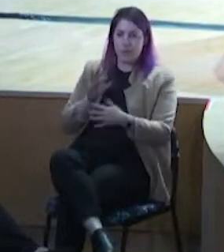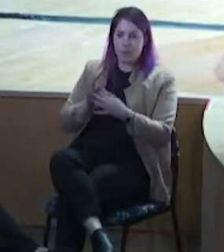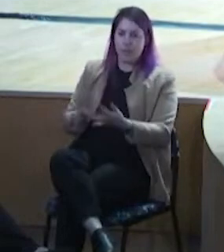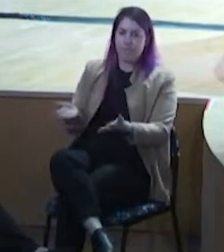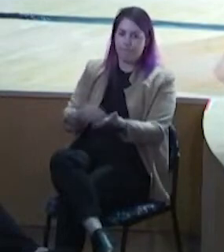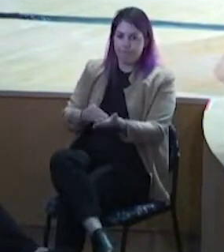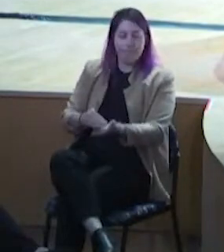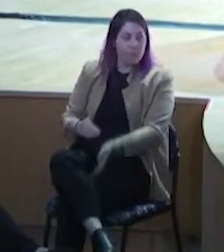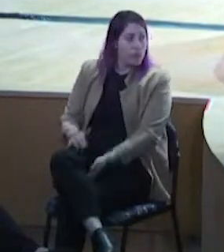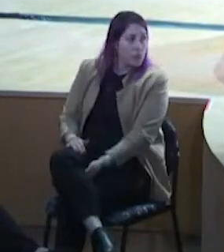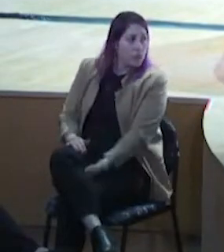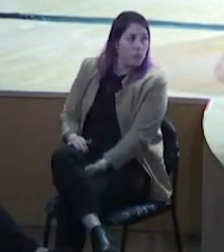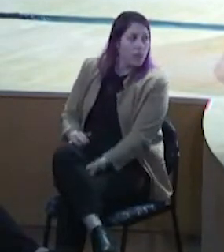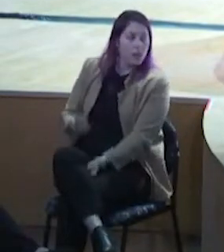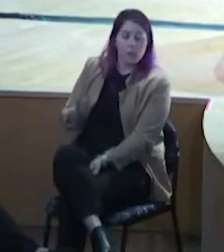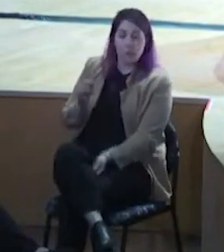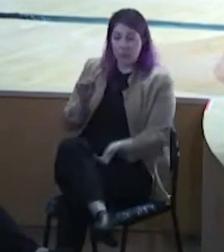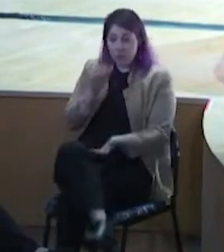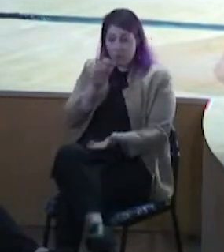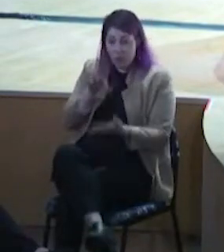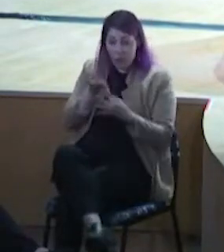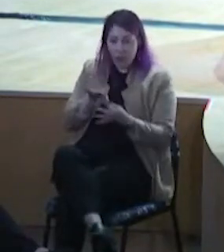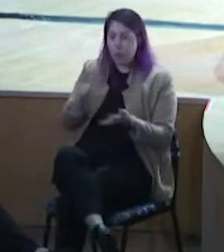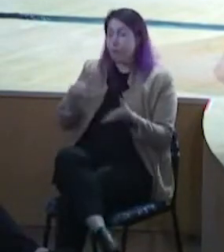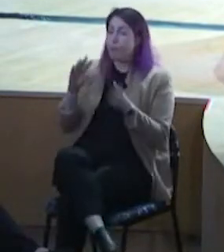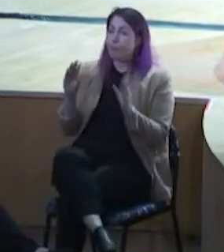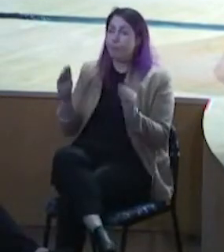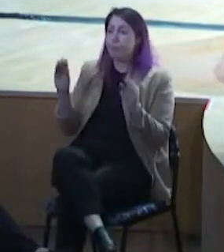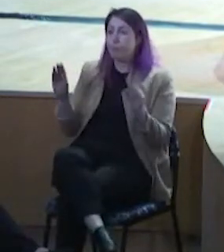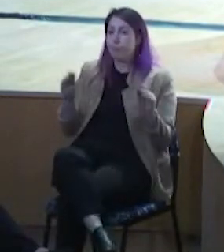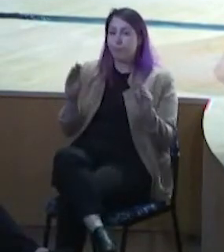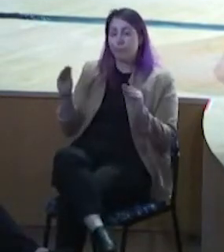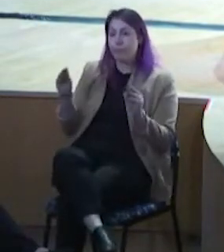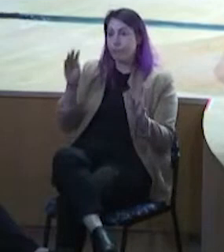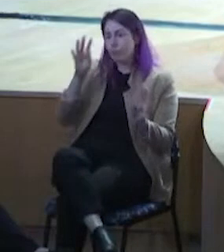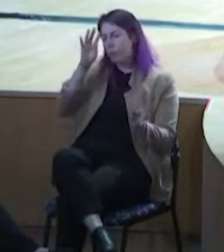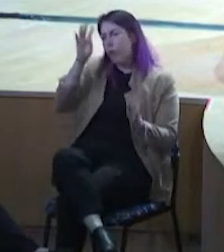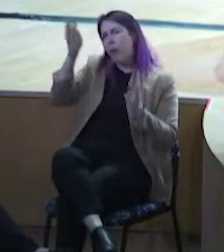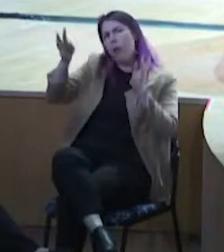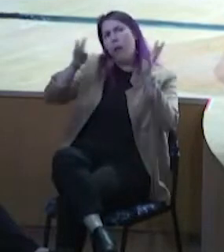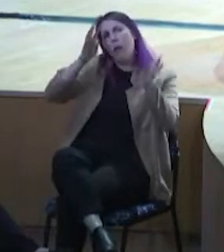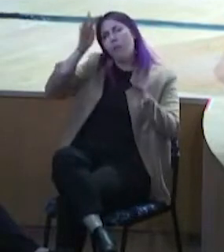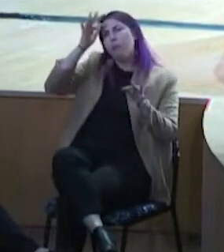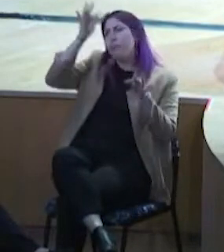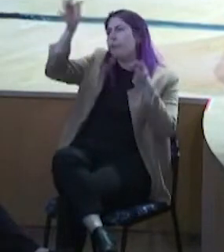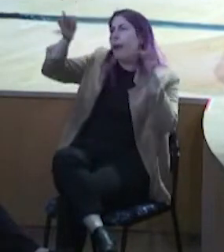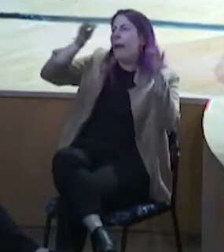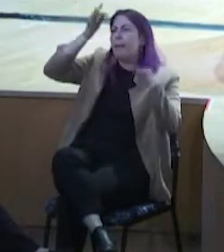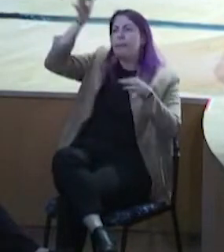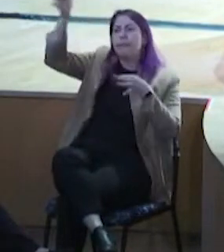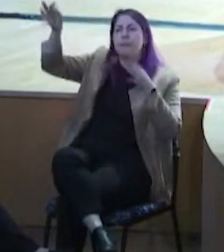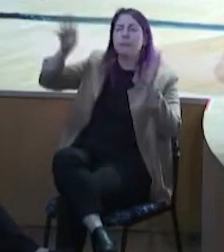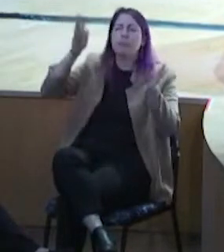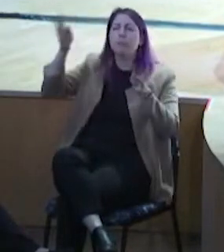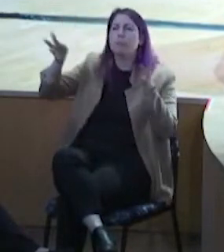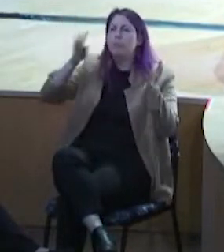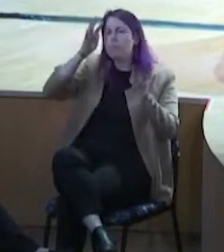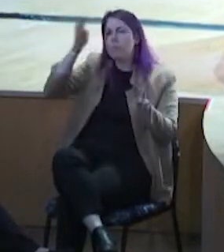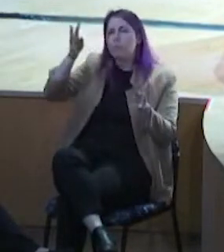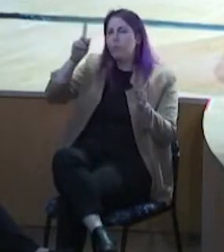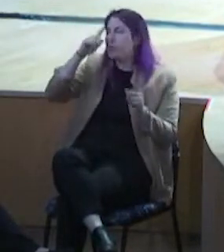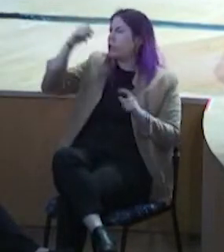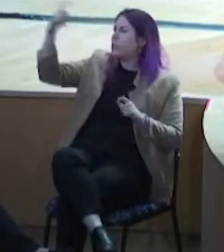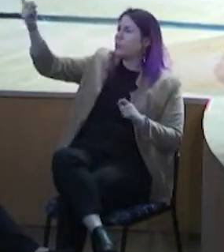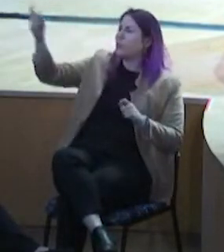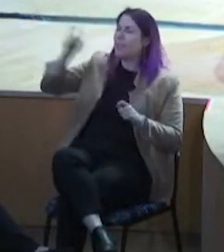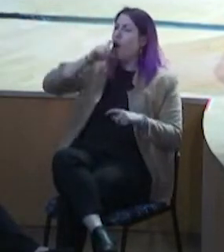Otherwise, we're just talking about it, right? It's just this imaginary thought. It's something that we're longing for, but we'll never get,